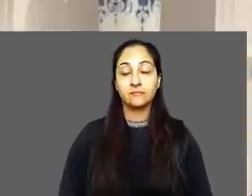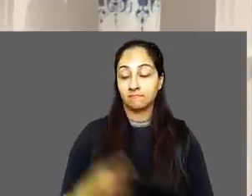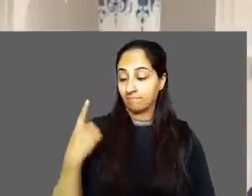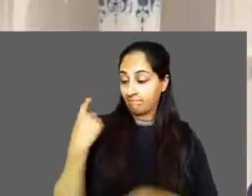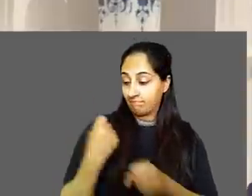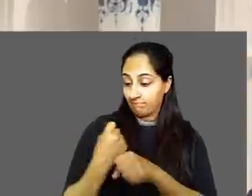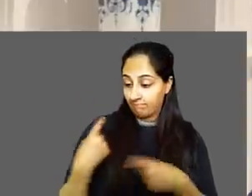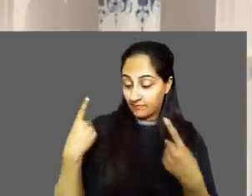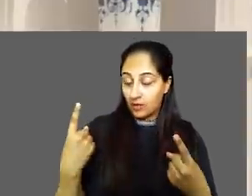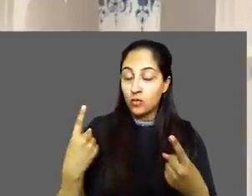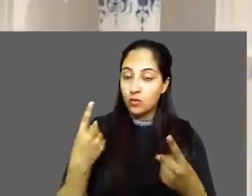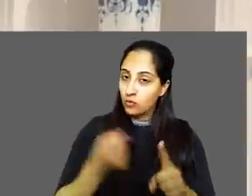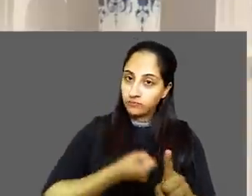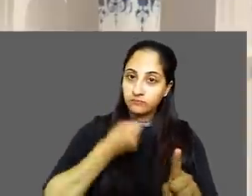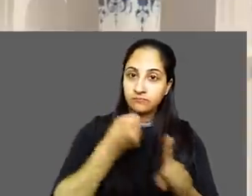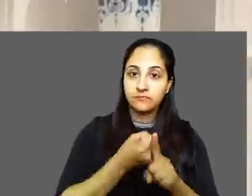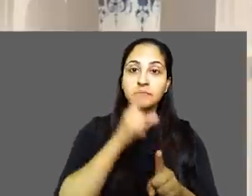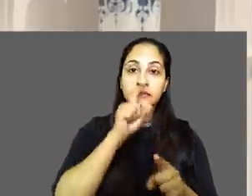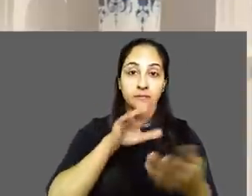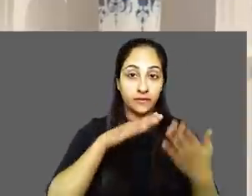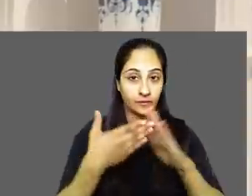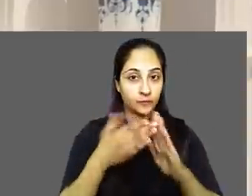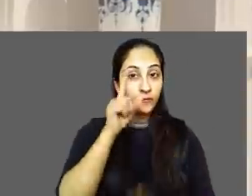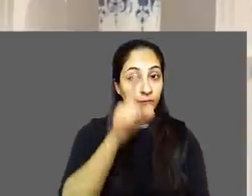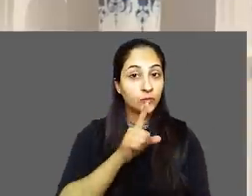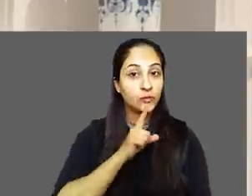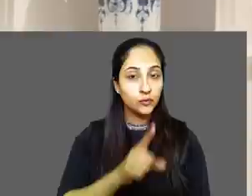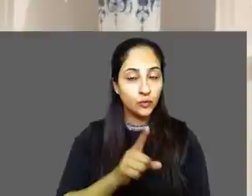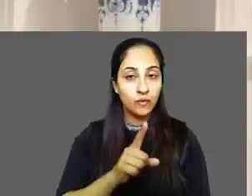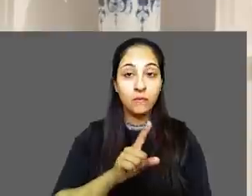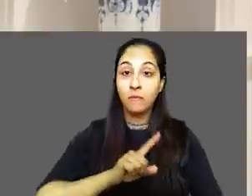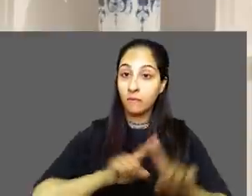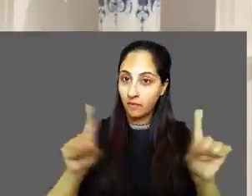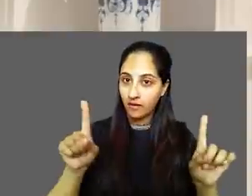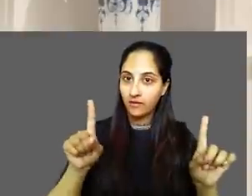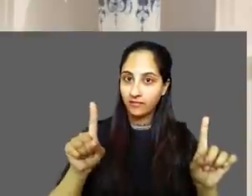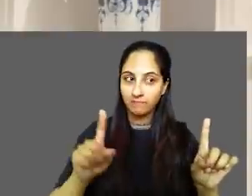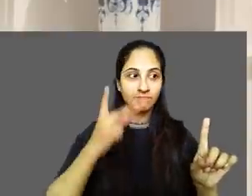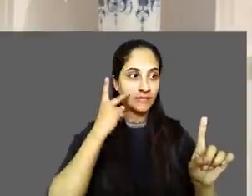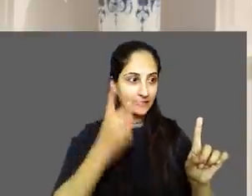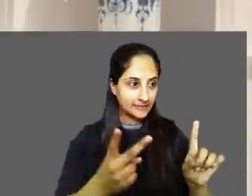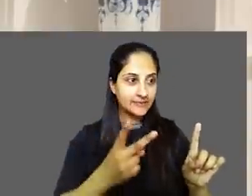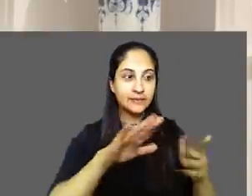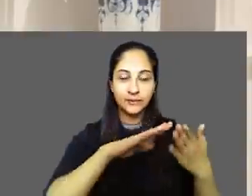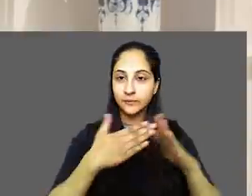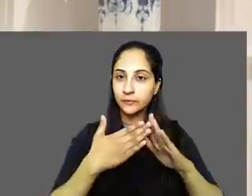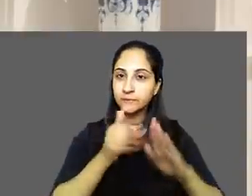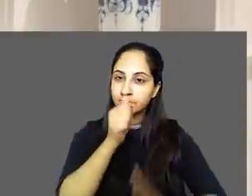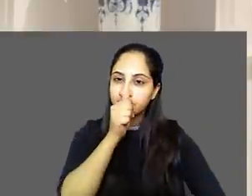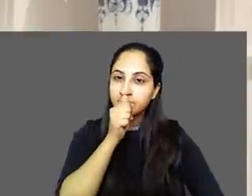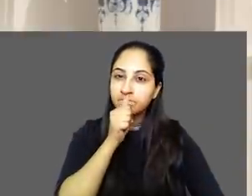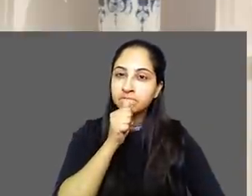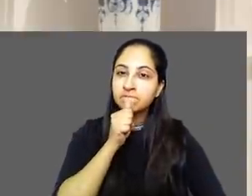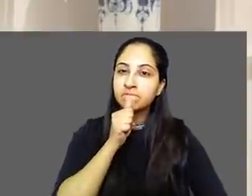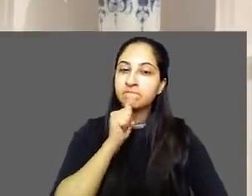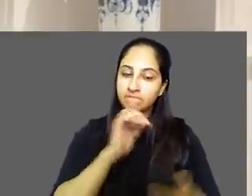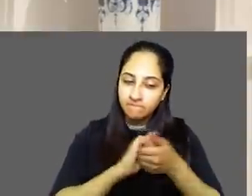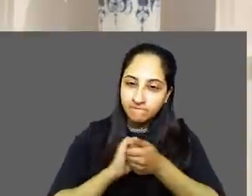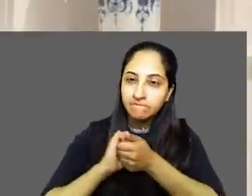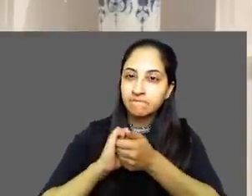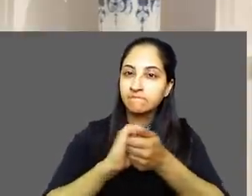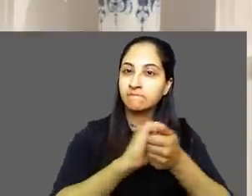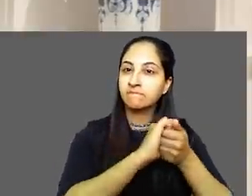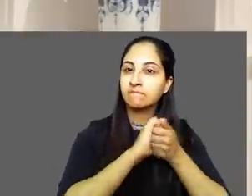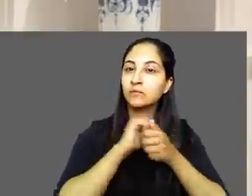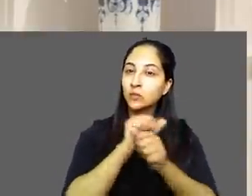courageous, very resilient. And I can tell you that as leadership, we deeply admire the Jamaat's patience, their understanding,